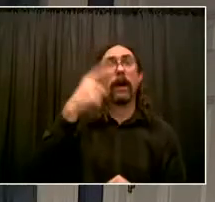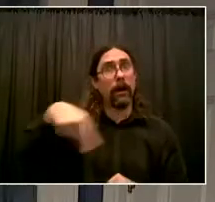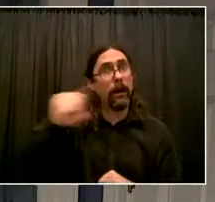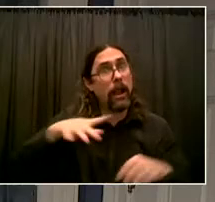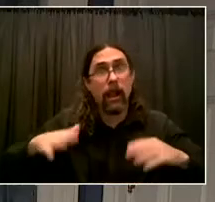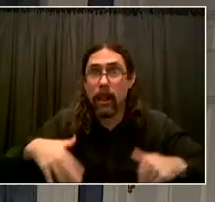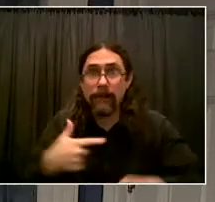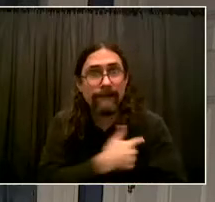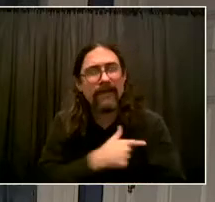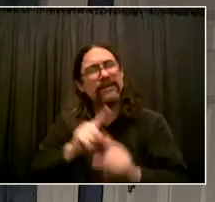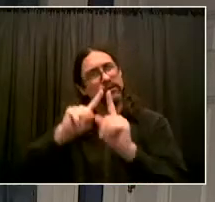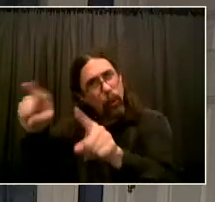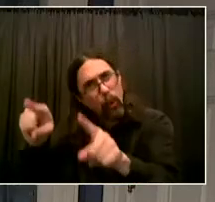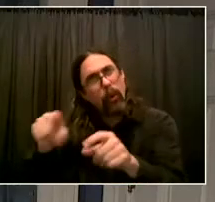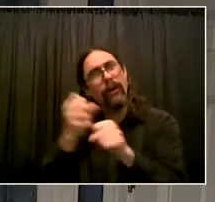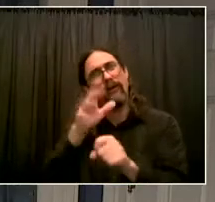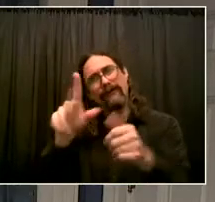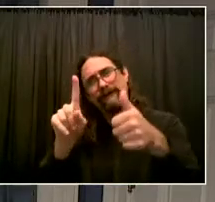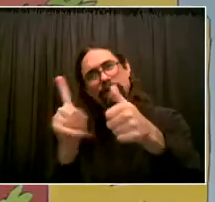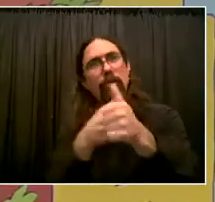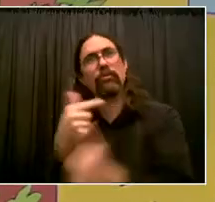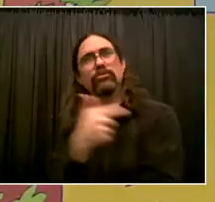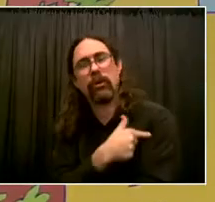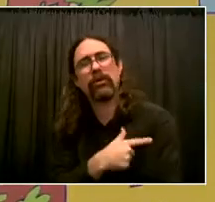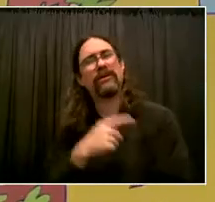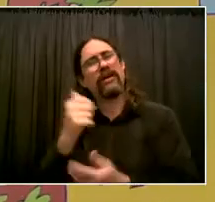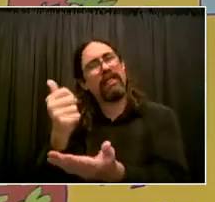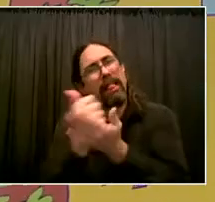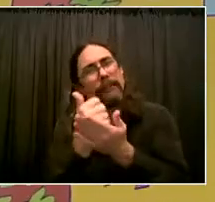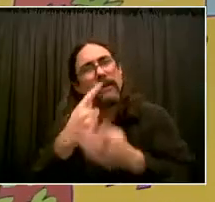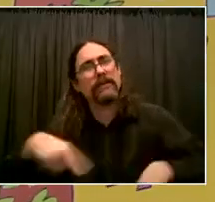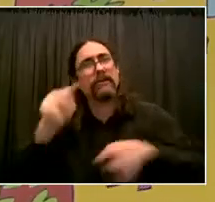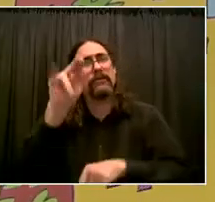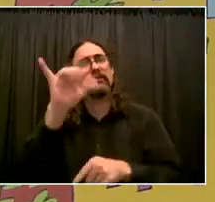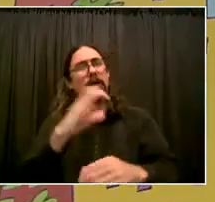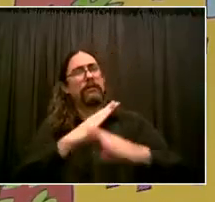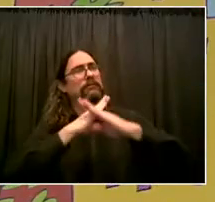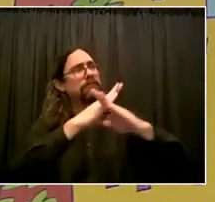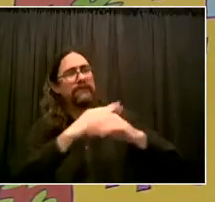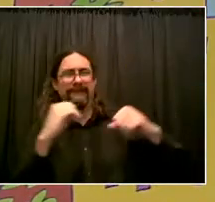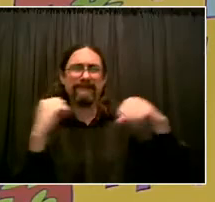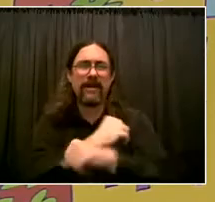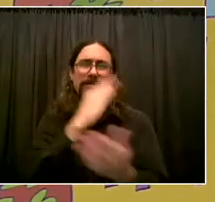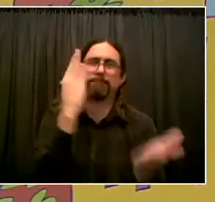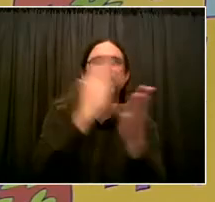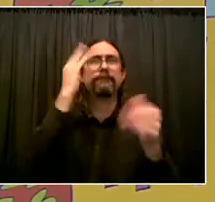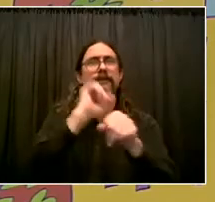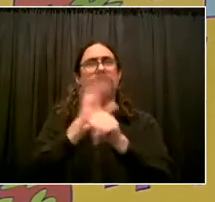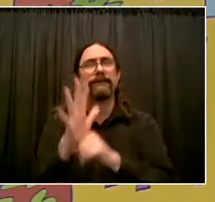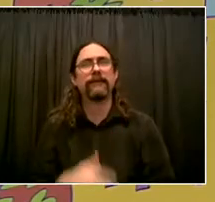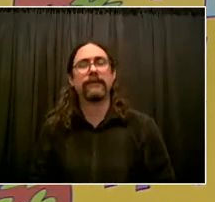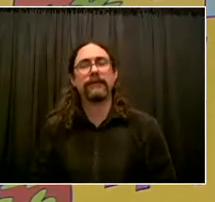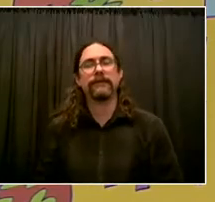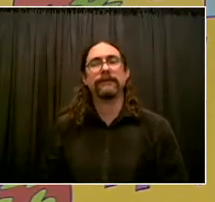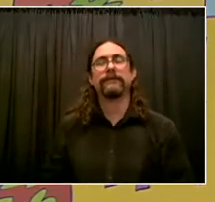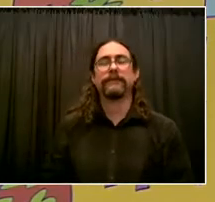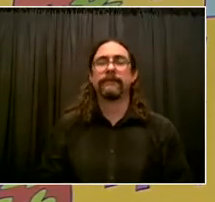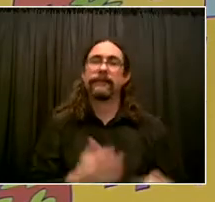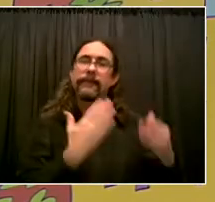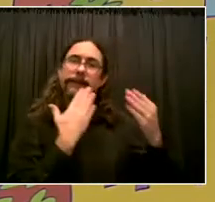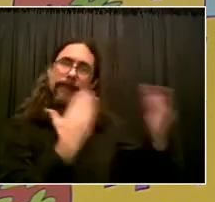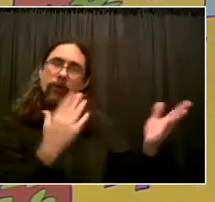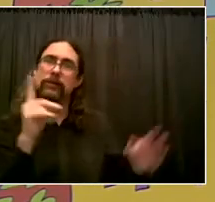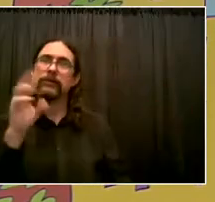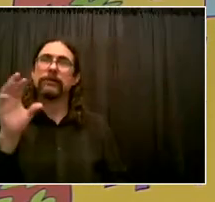much, Dr. Choksi. Thank you to you and all your colleagues for getting us ready. And everyone, look, Dr. Choksi is making it really clear to everyone.